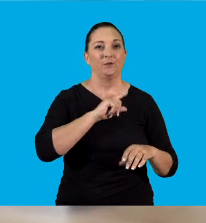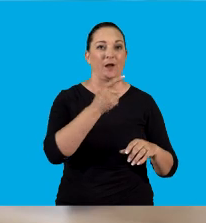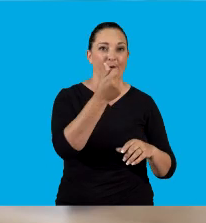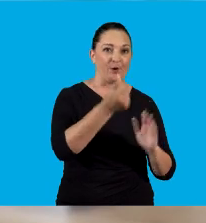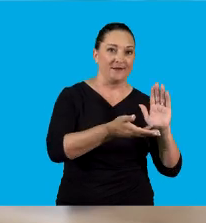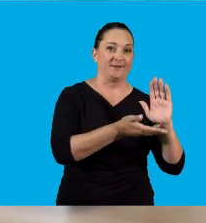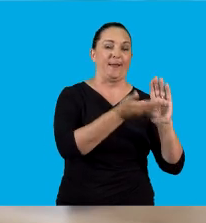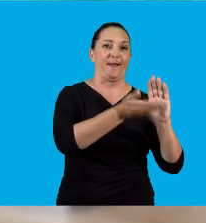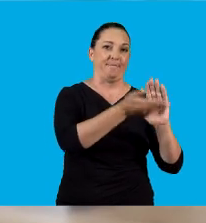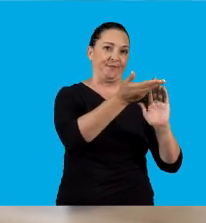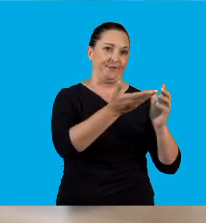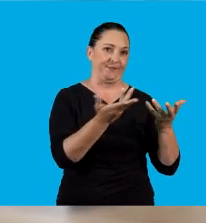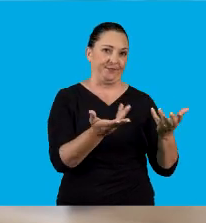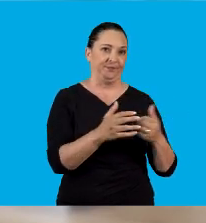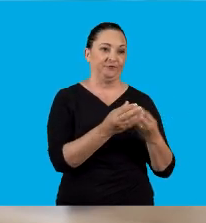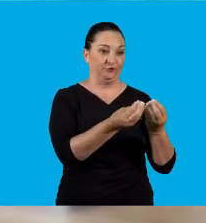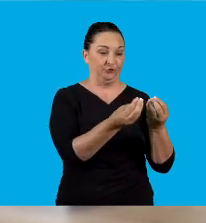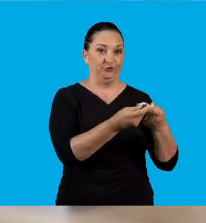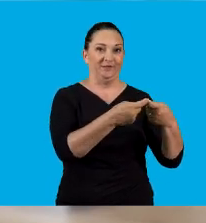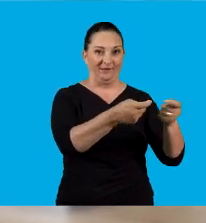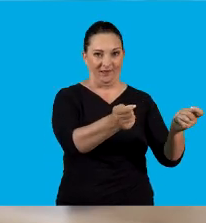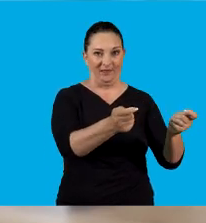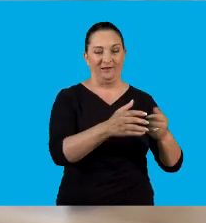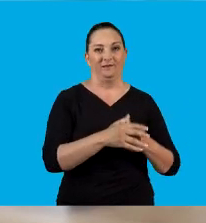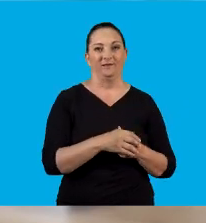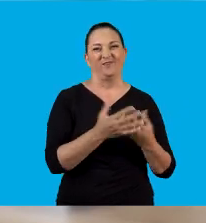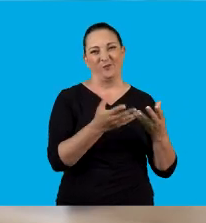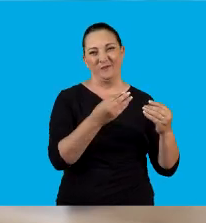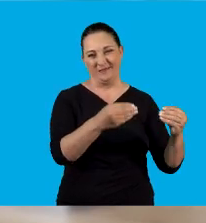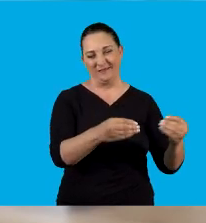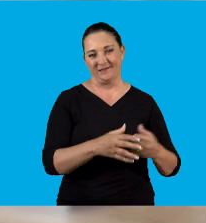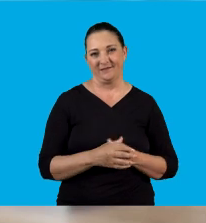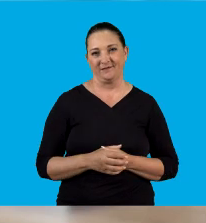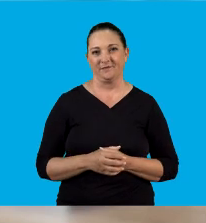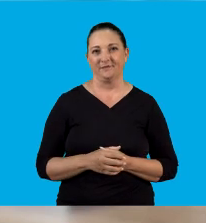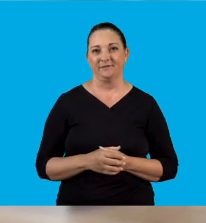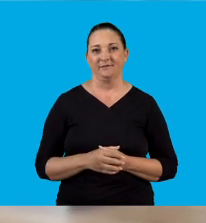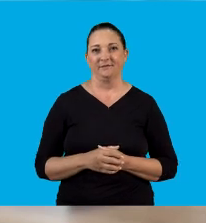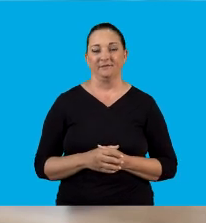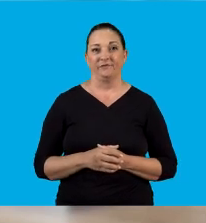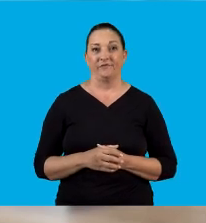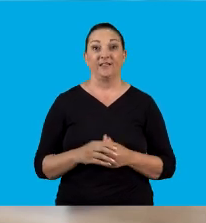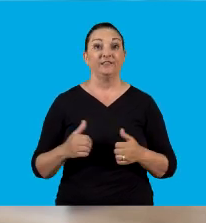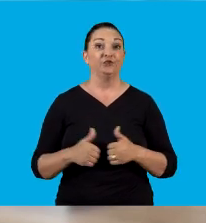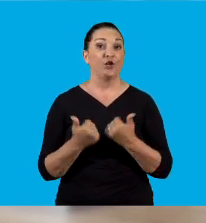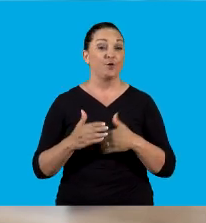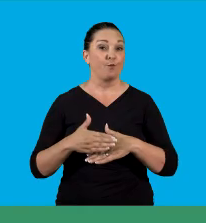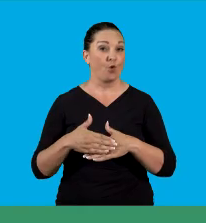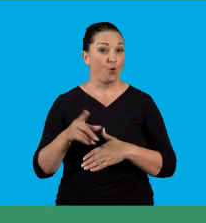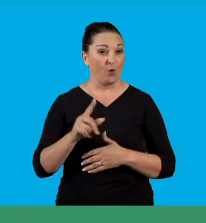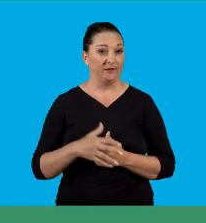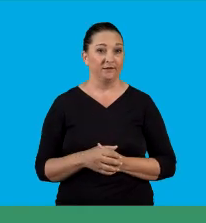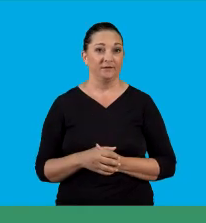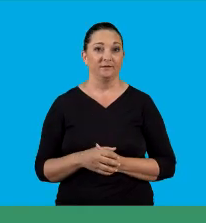sure that they increase the prices of goods that they are selling inside their business. The other challenge